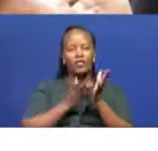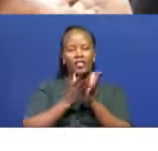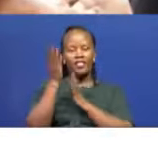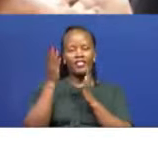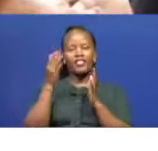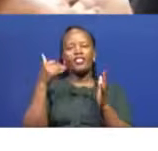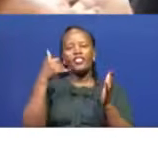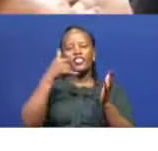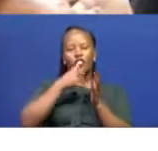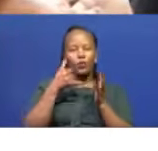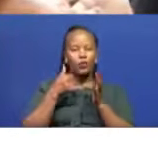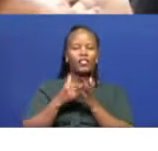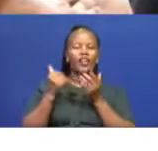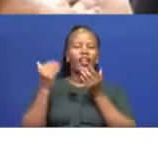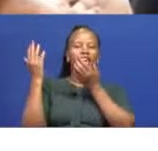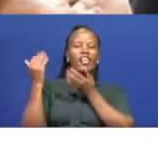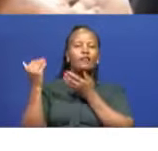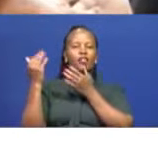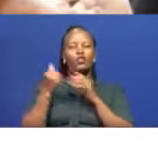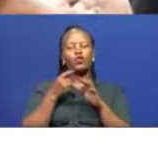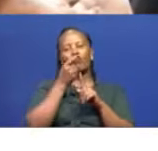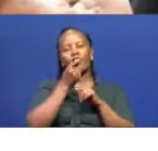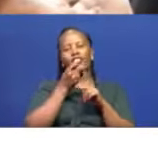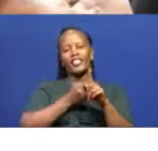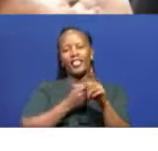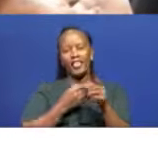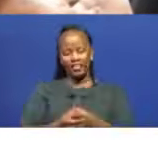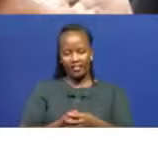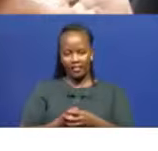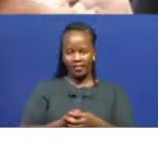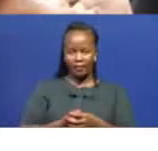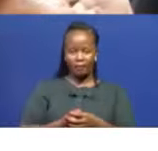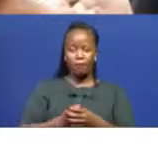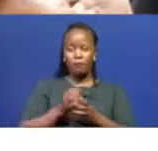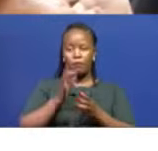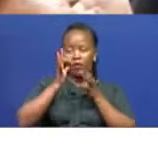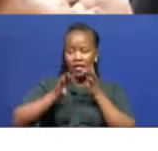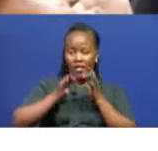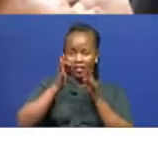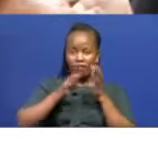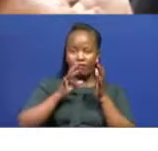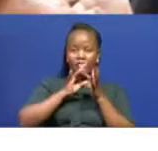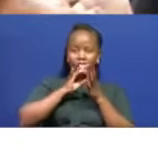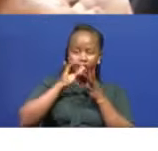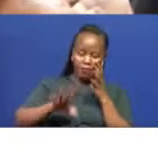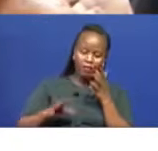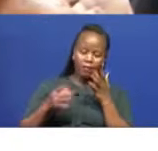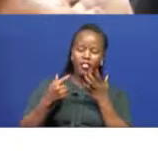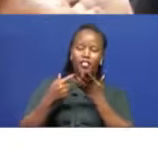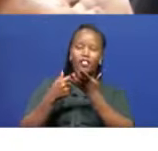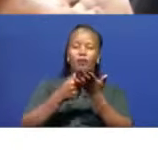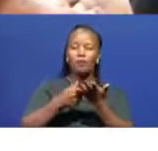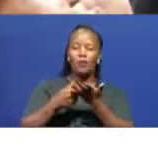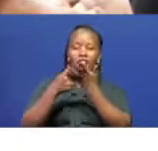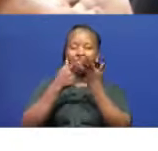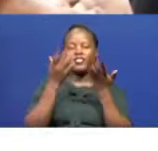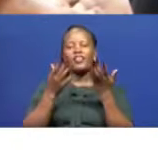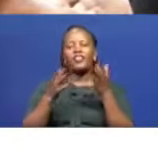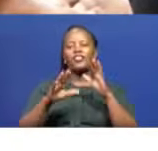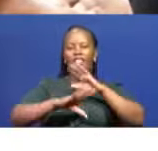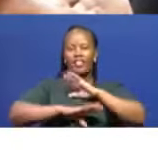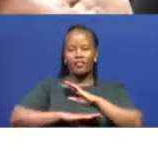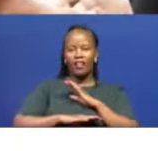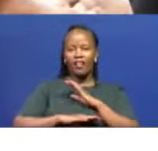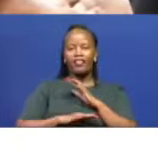legitimate expectation of tenure. Whether the impeachment process satisfy the